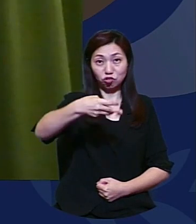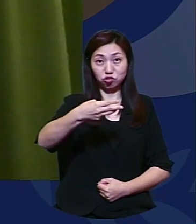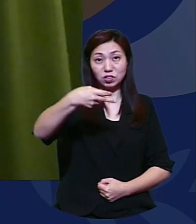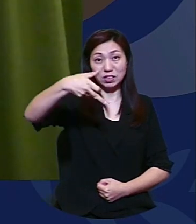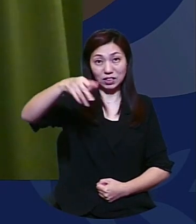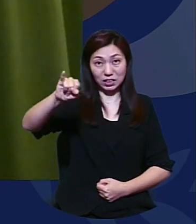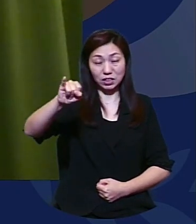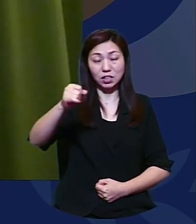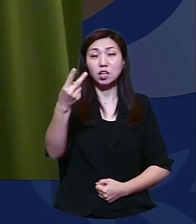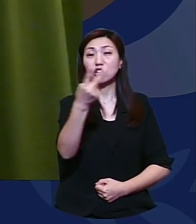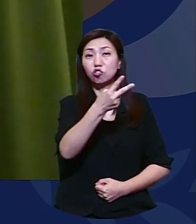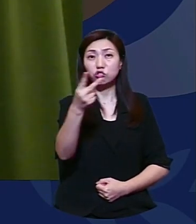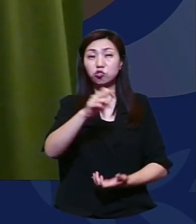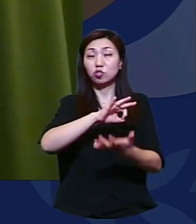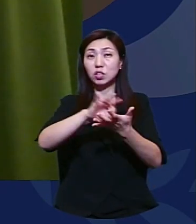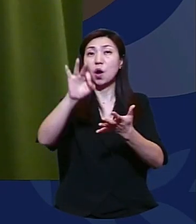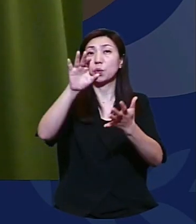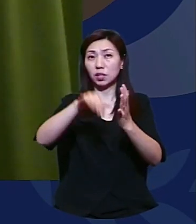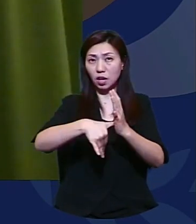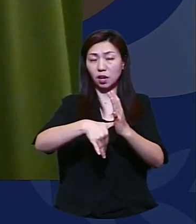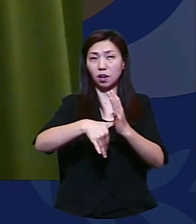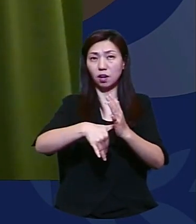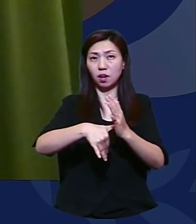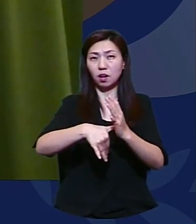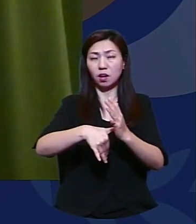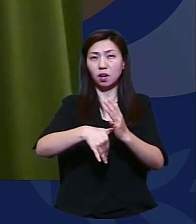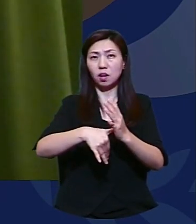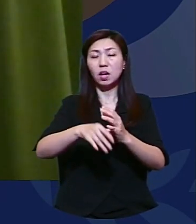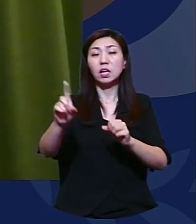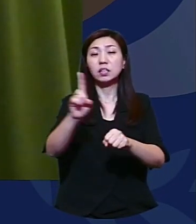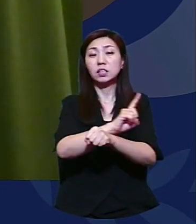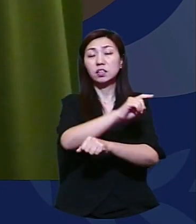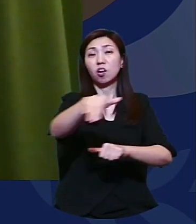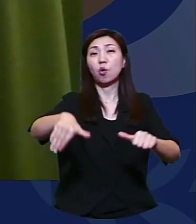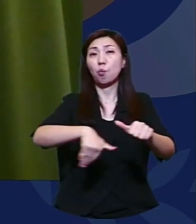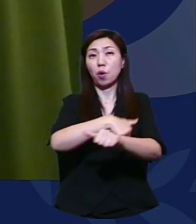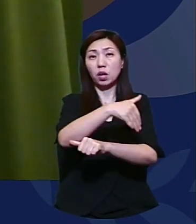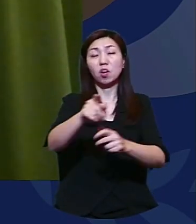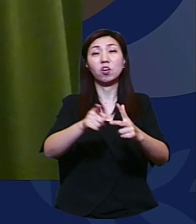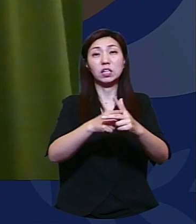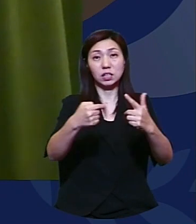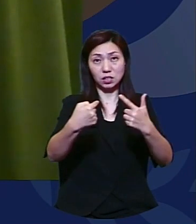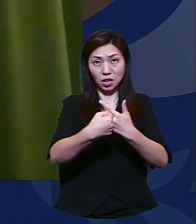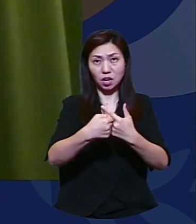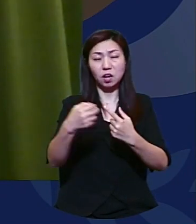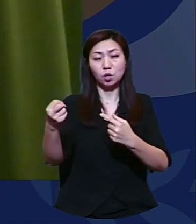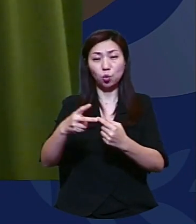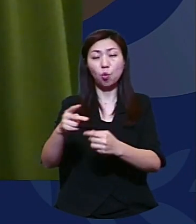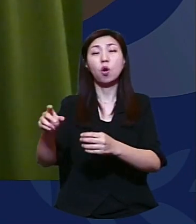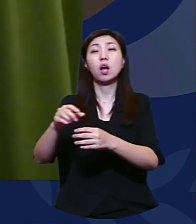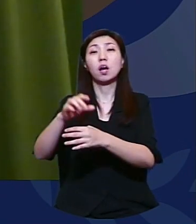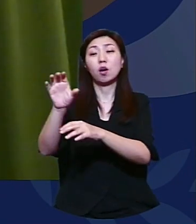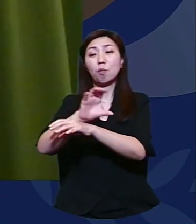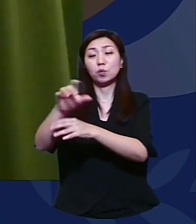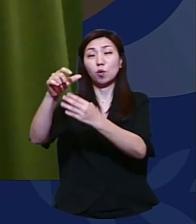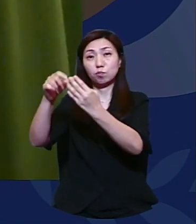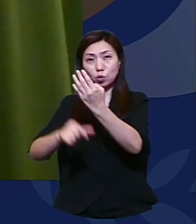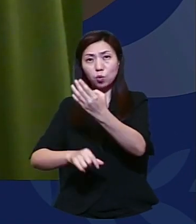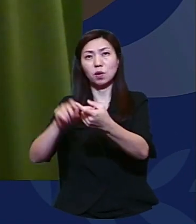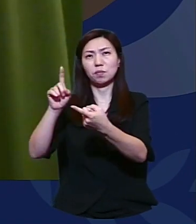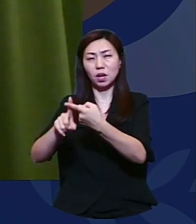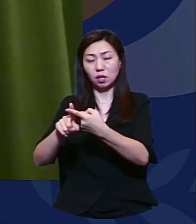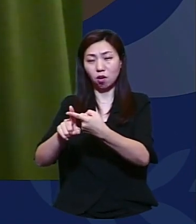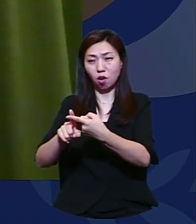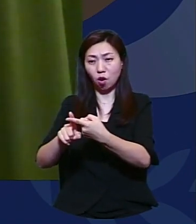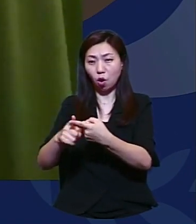existing ecosystem and make informed decisions regarding digital development funding. We encourage donors, multilaterals, partners, the private